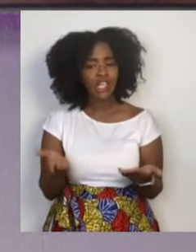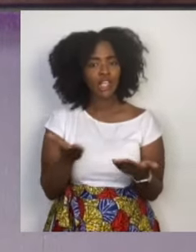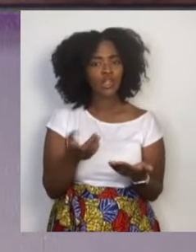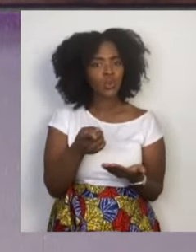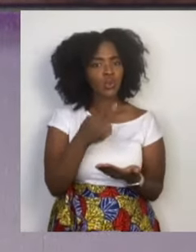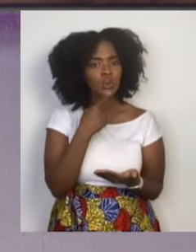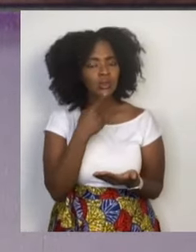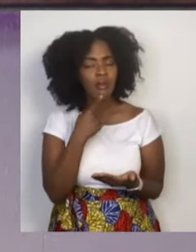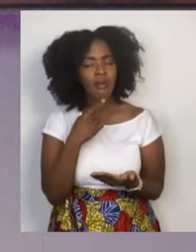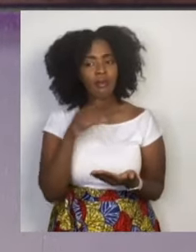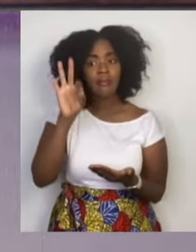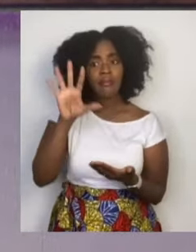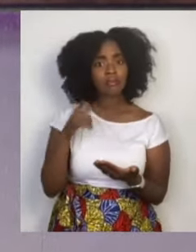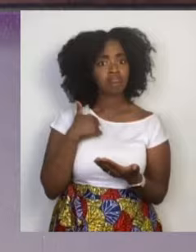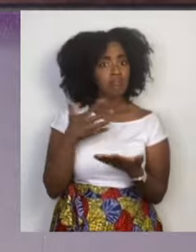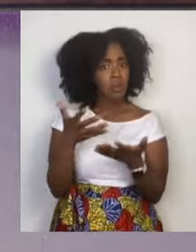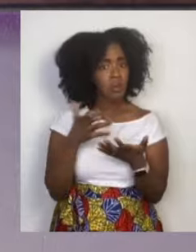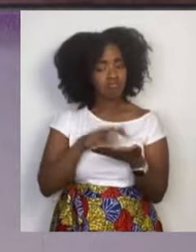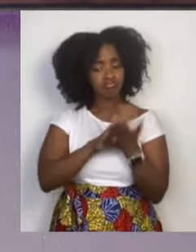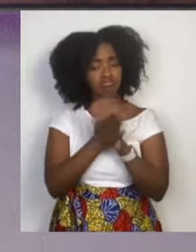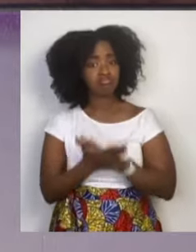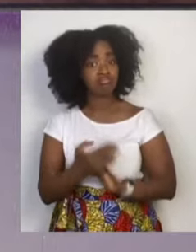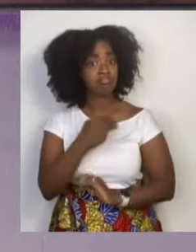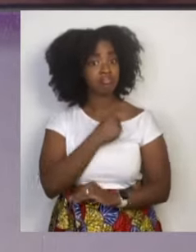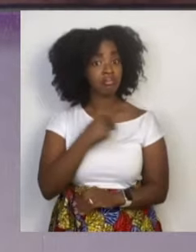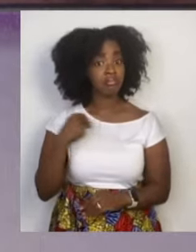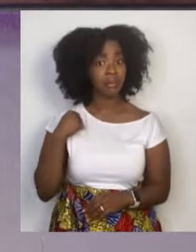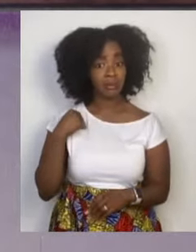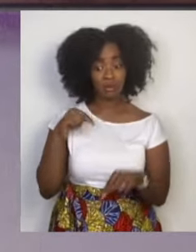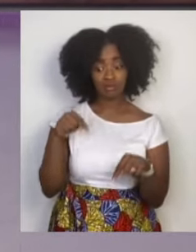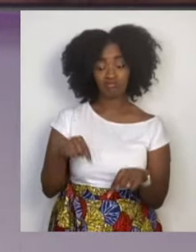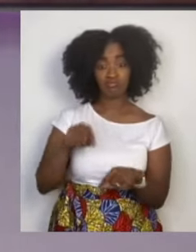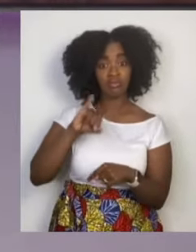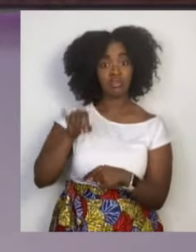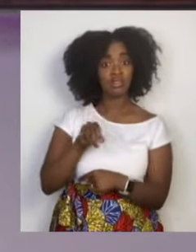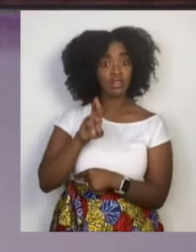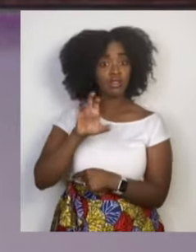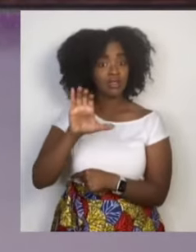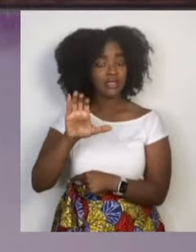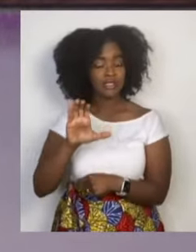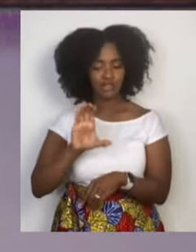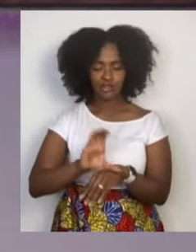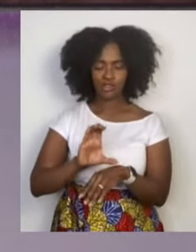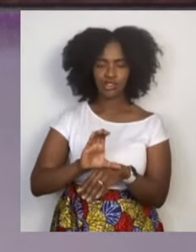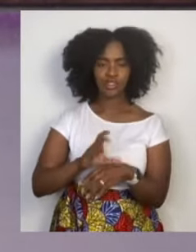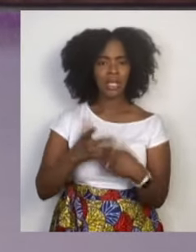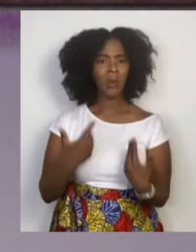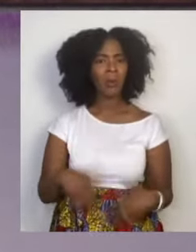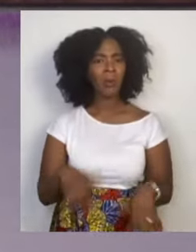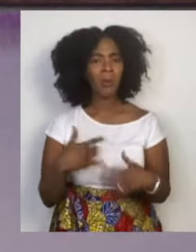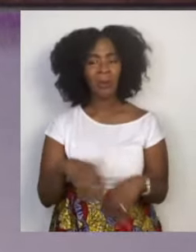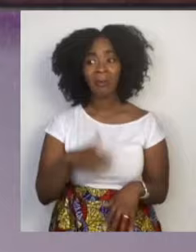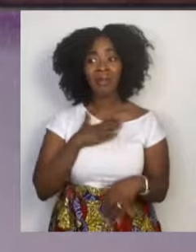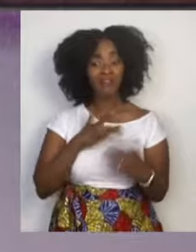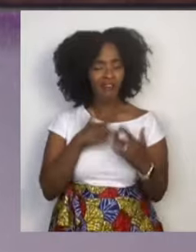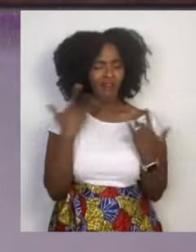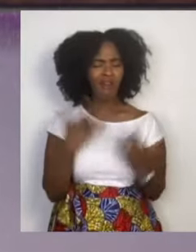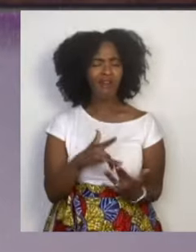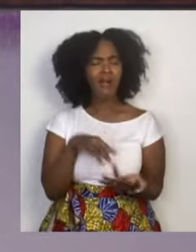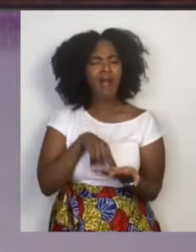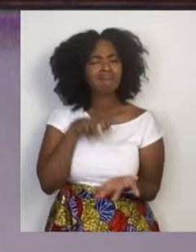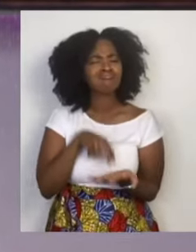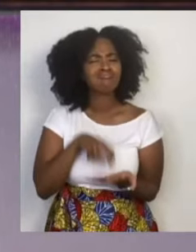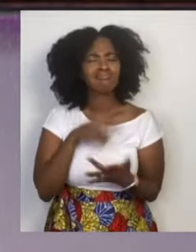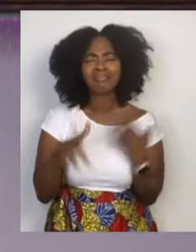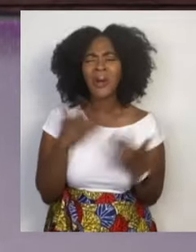Jackson Revival Center Church, and how my heart rejoiced last week when I saw, I think it was 9 people who